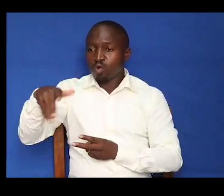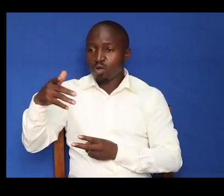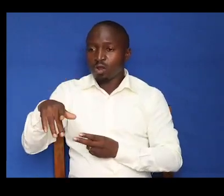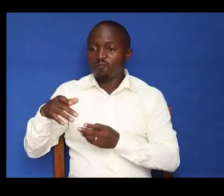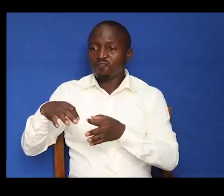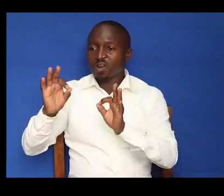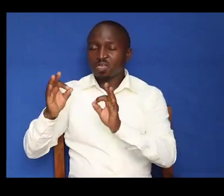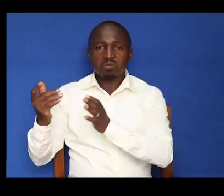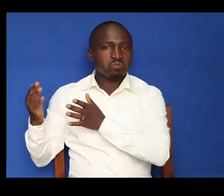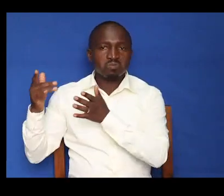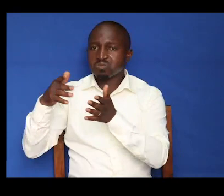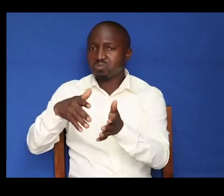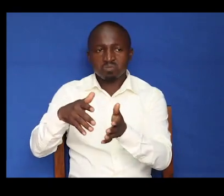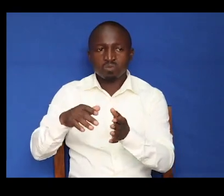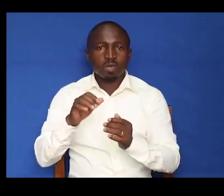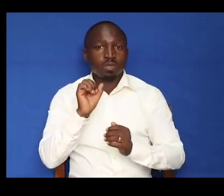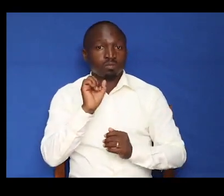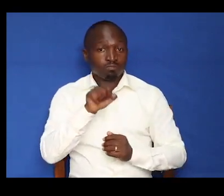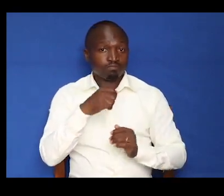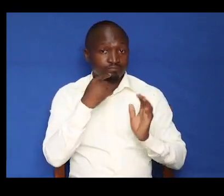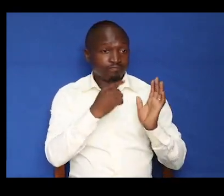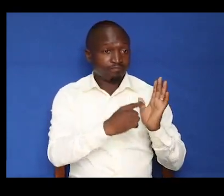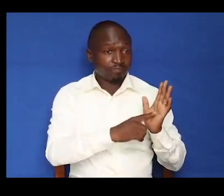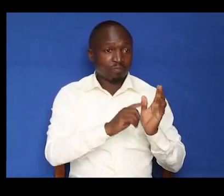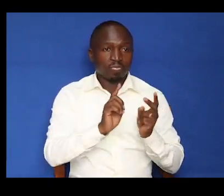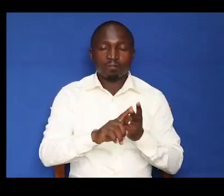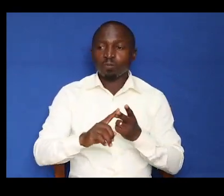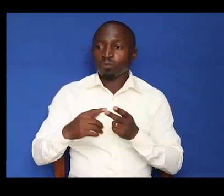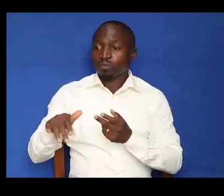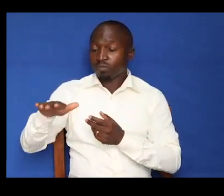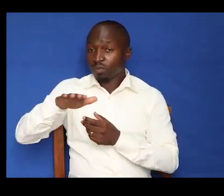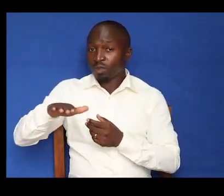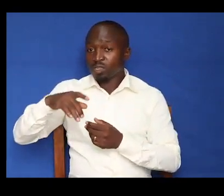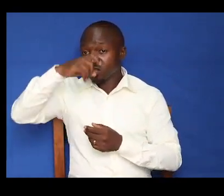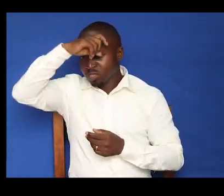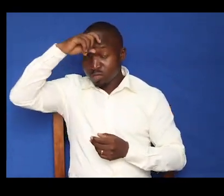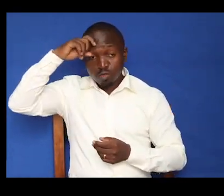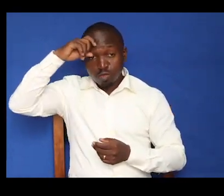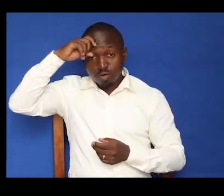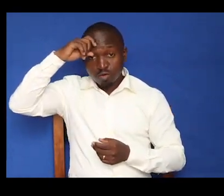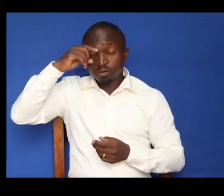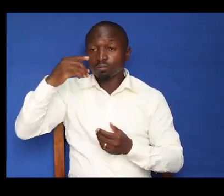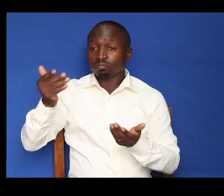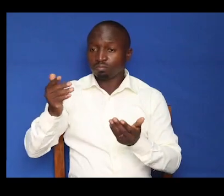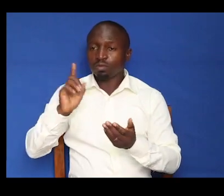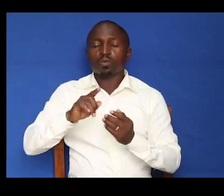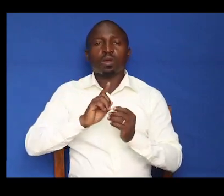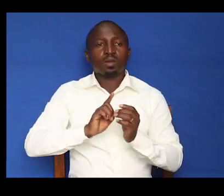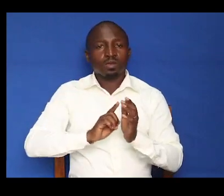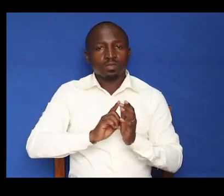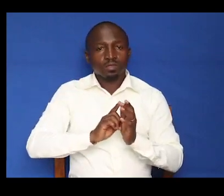water discharged. That's why, relatively to temperature, salinity high